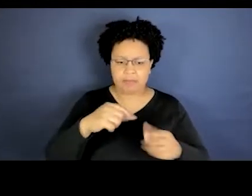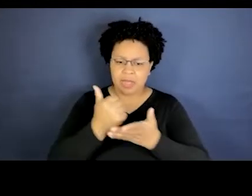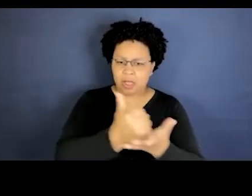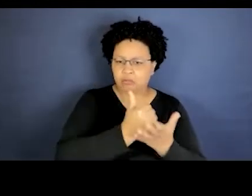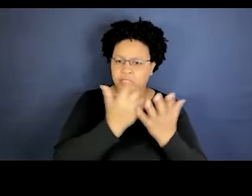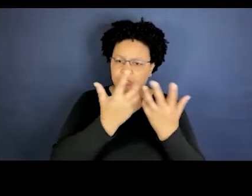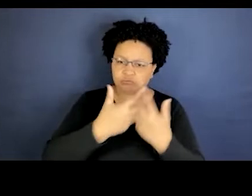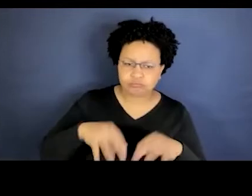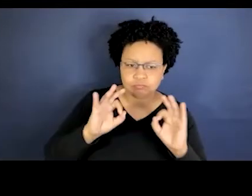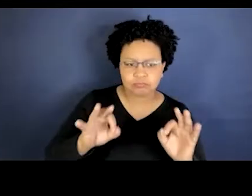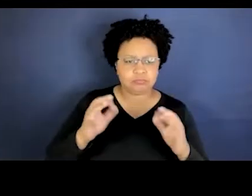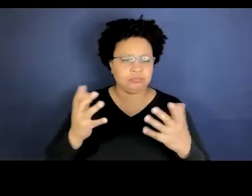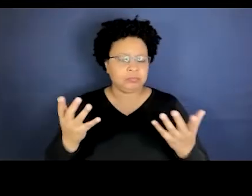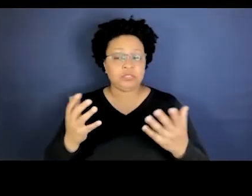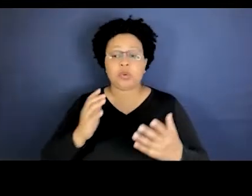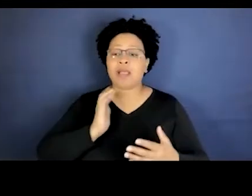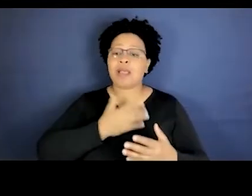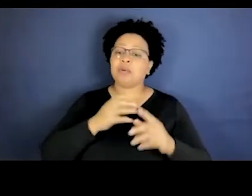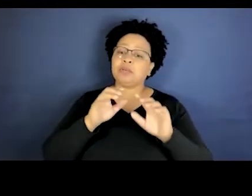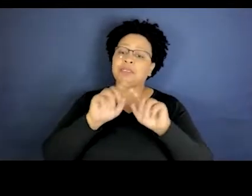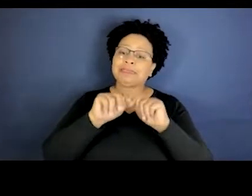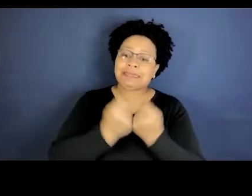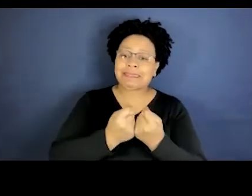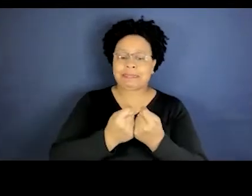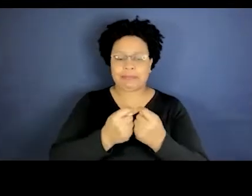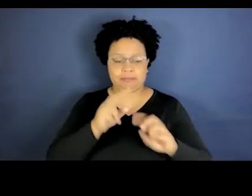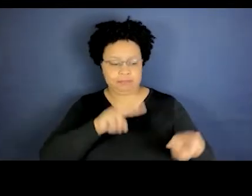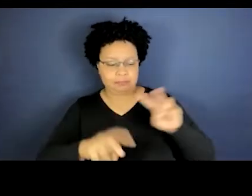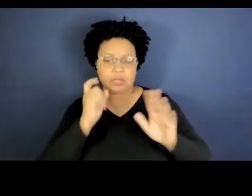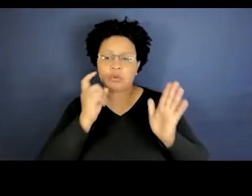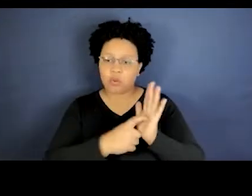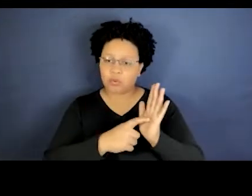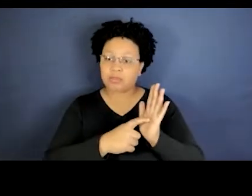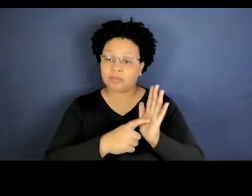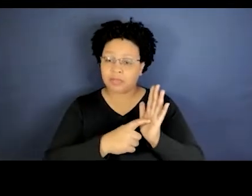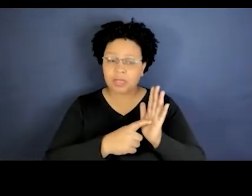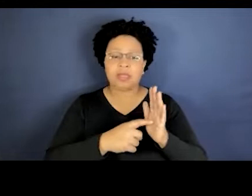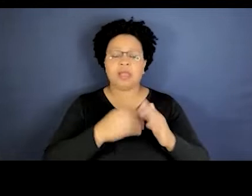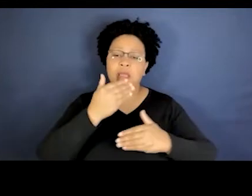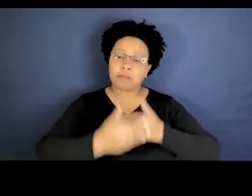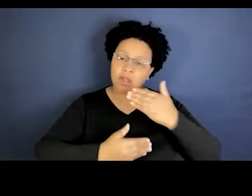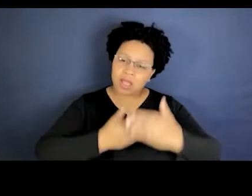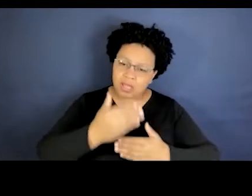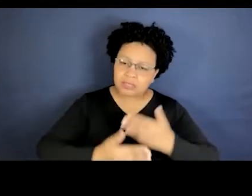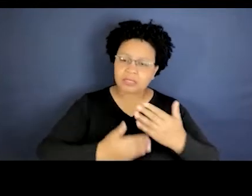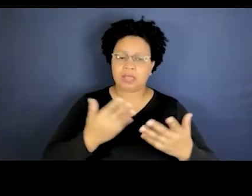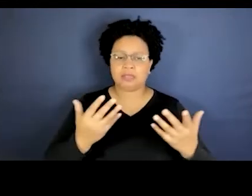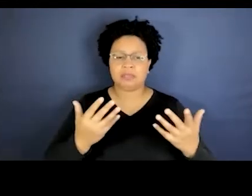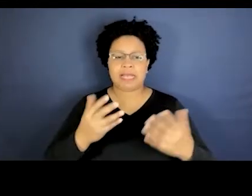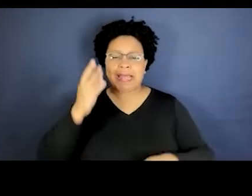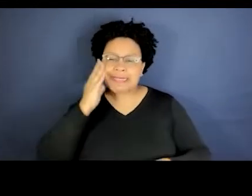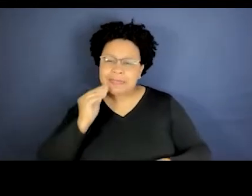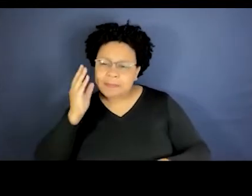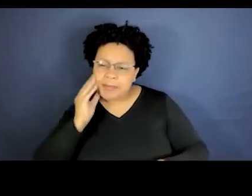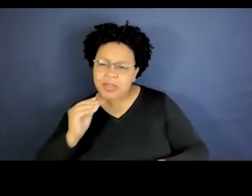see, and our team was able to see, is that there was this process and there was this experience, a